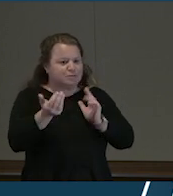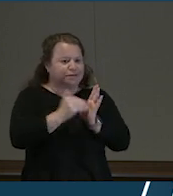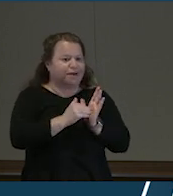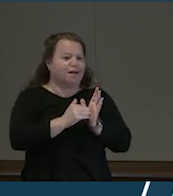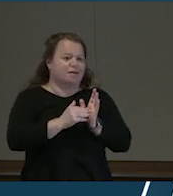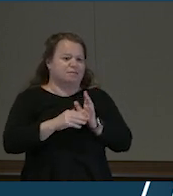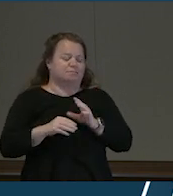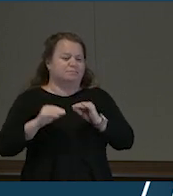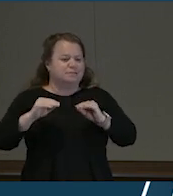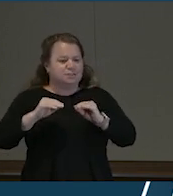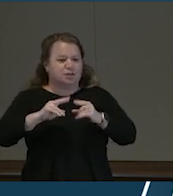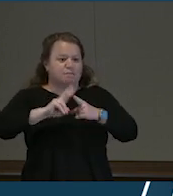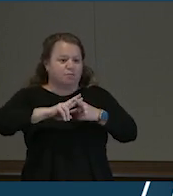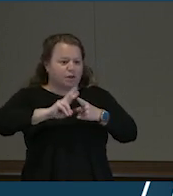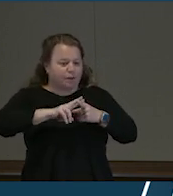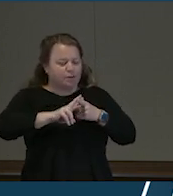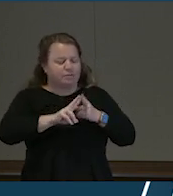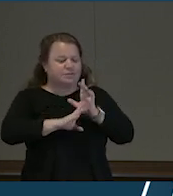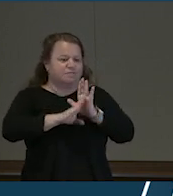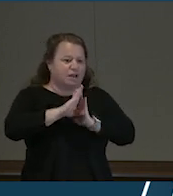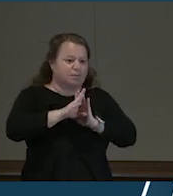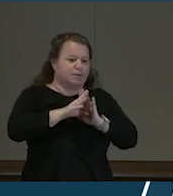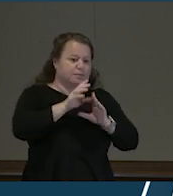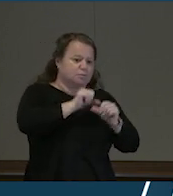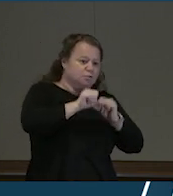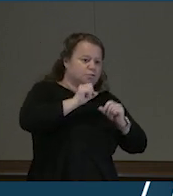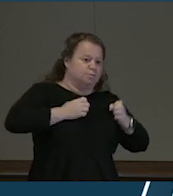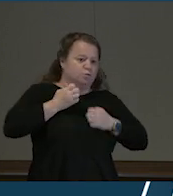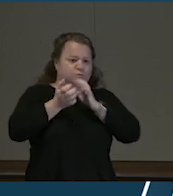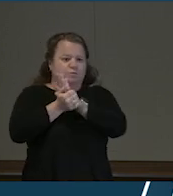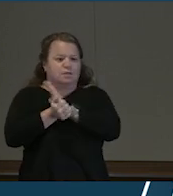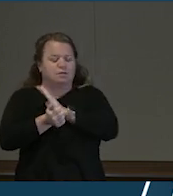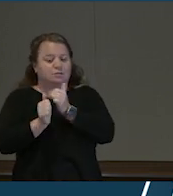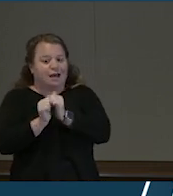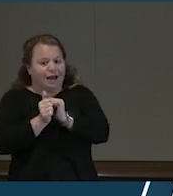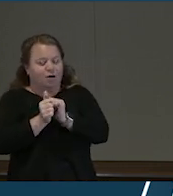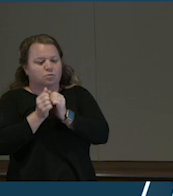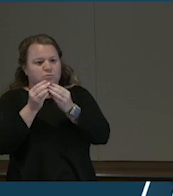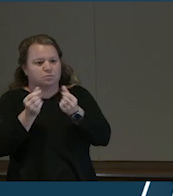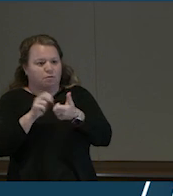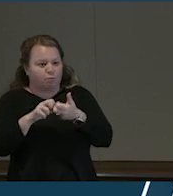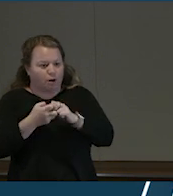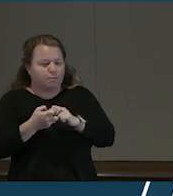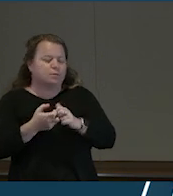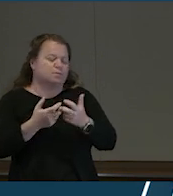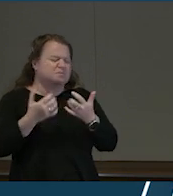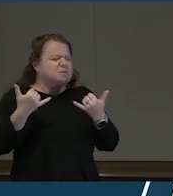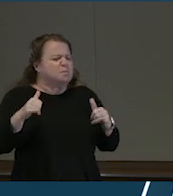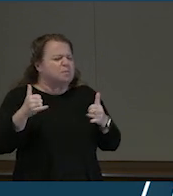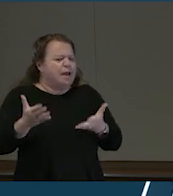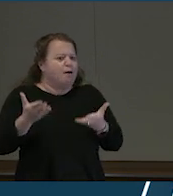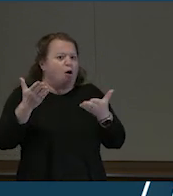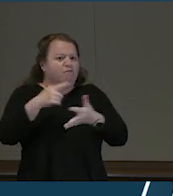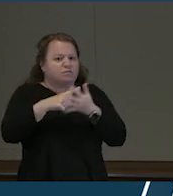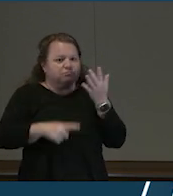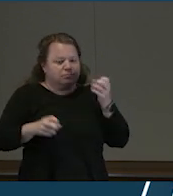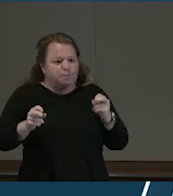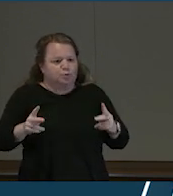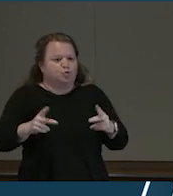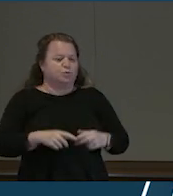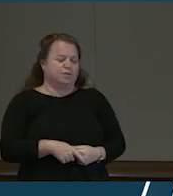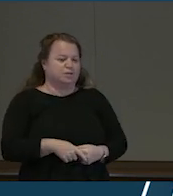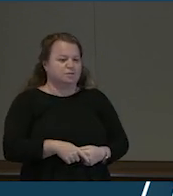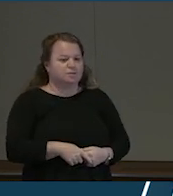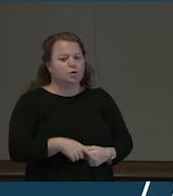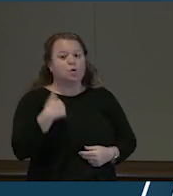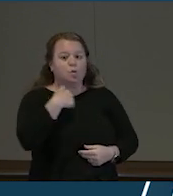developing those social and emotional skills, and problem solving. The list goes on and on. Play offers all of these opportunities. So when we say meet your child where